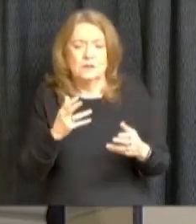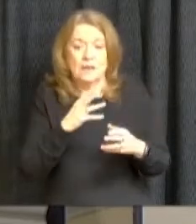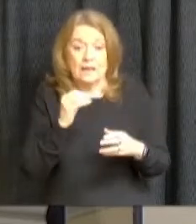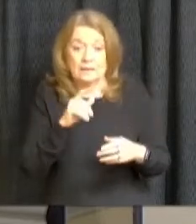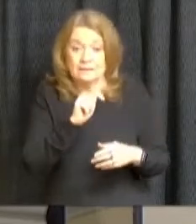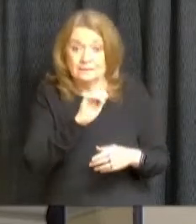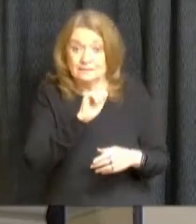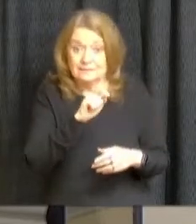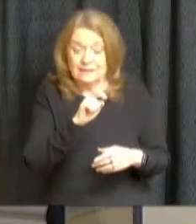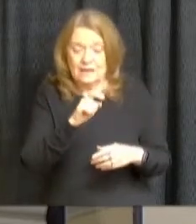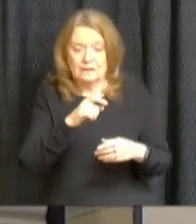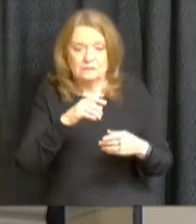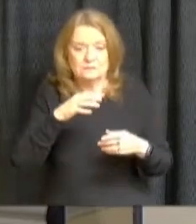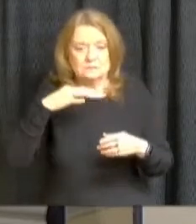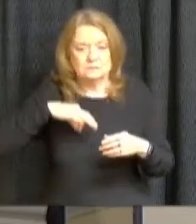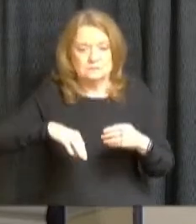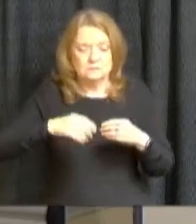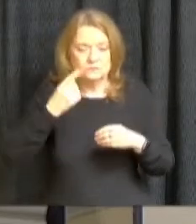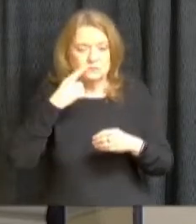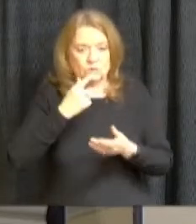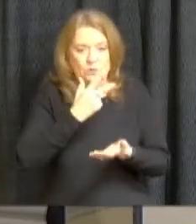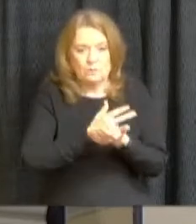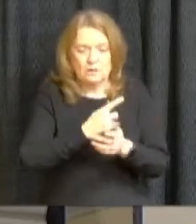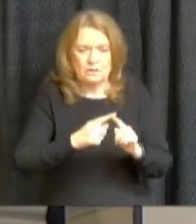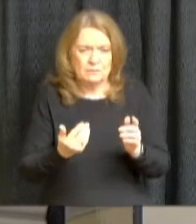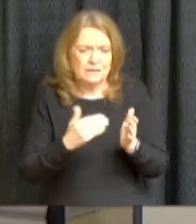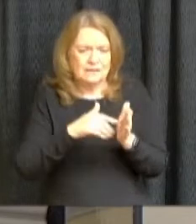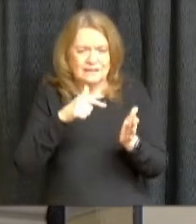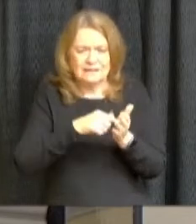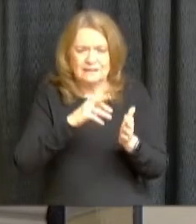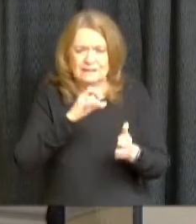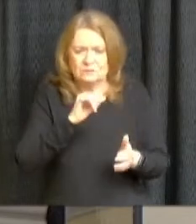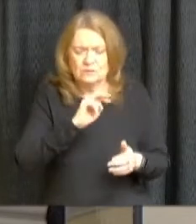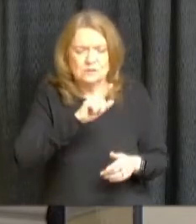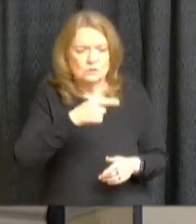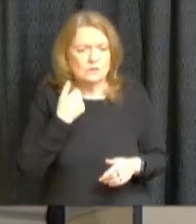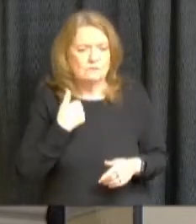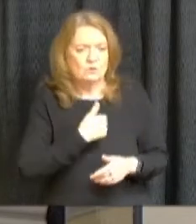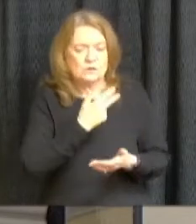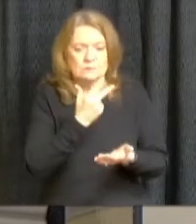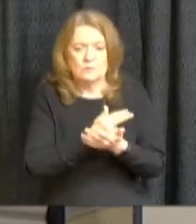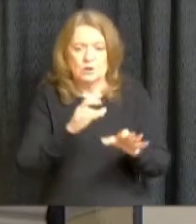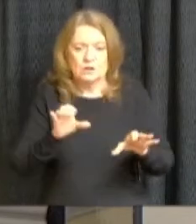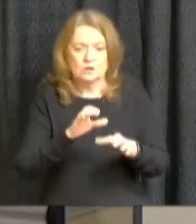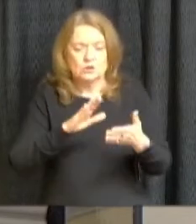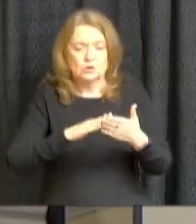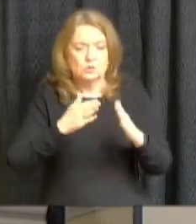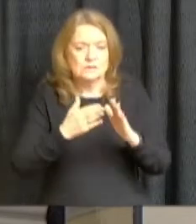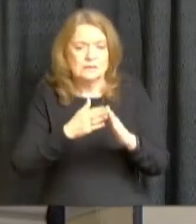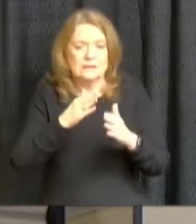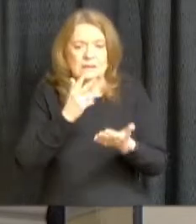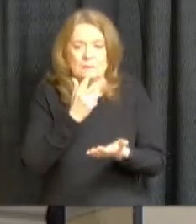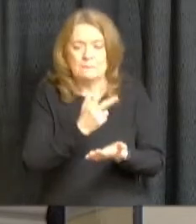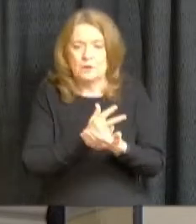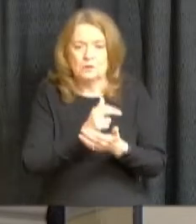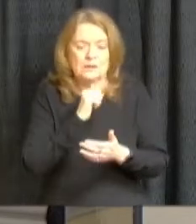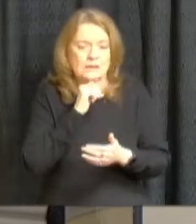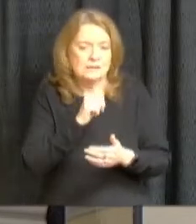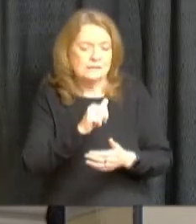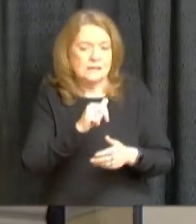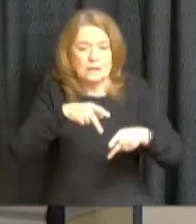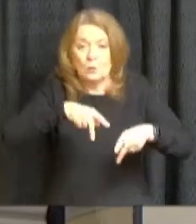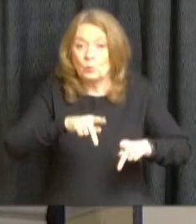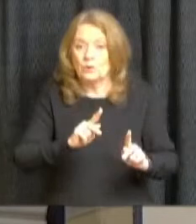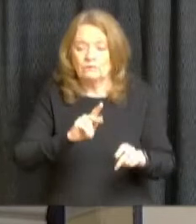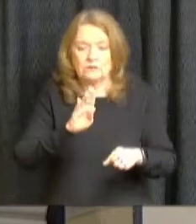on the advantages for parking, but again, this resolution is only for us parking to do city parking. It's not a privilege to